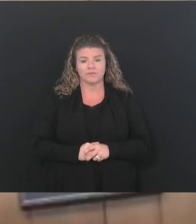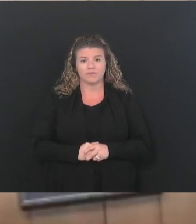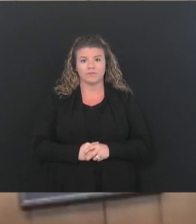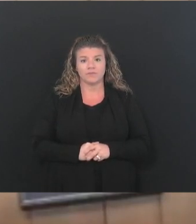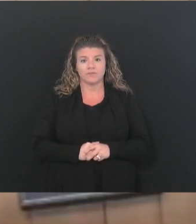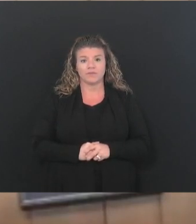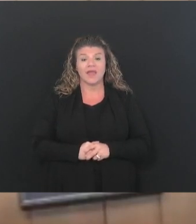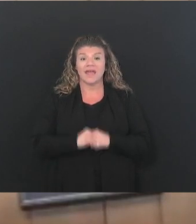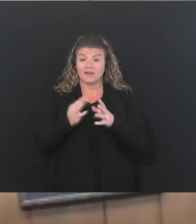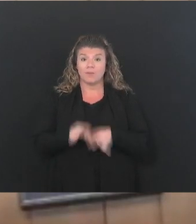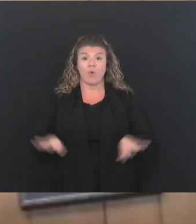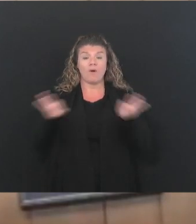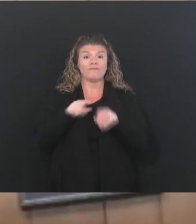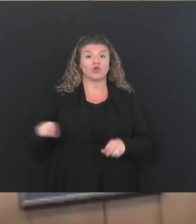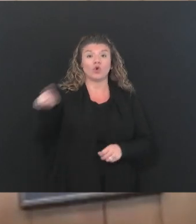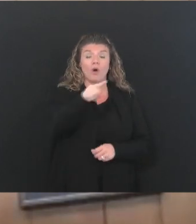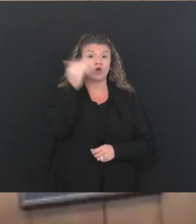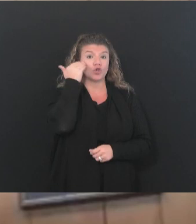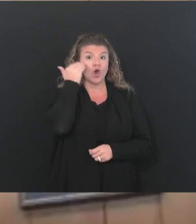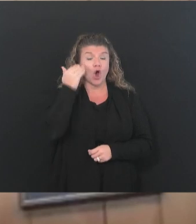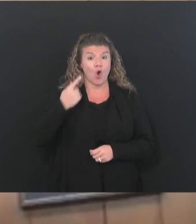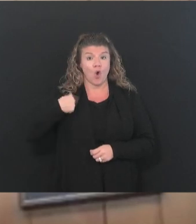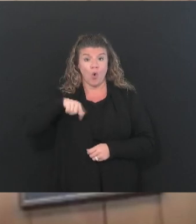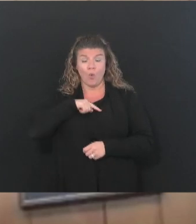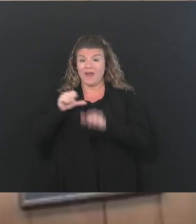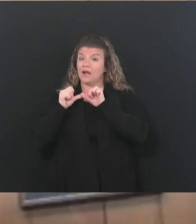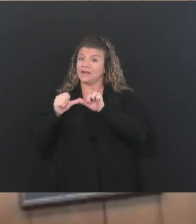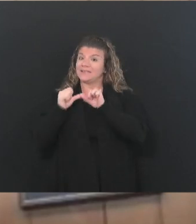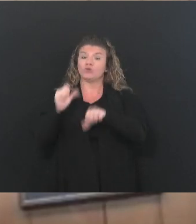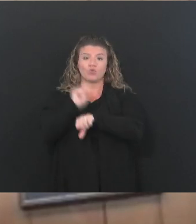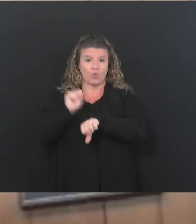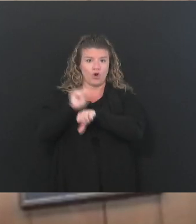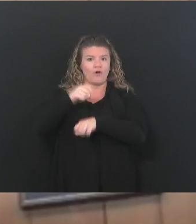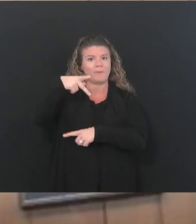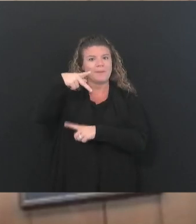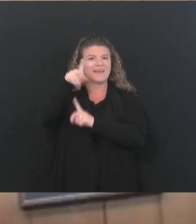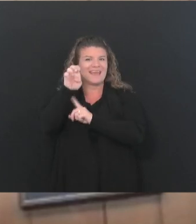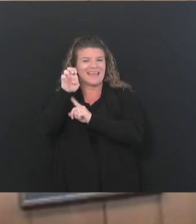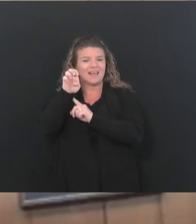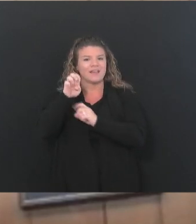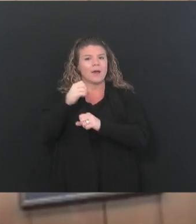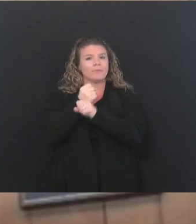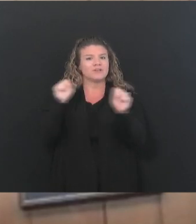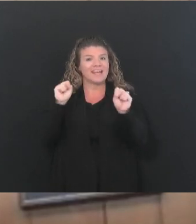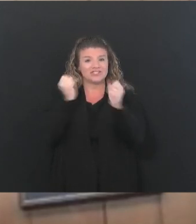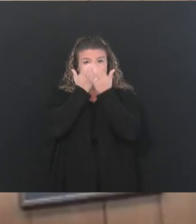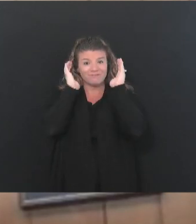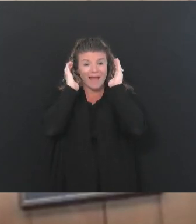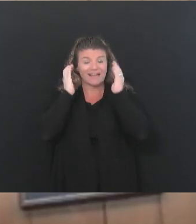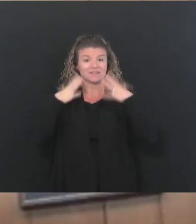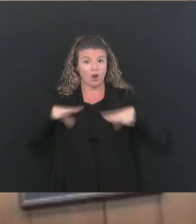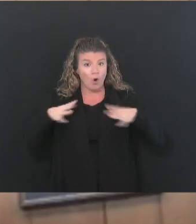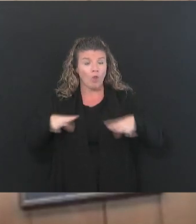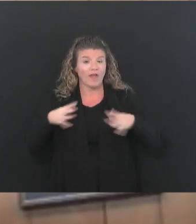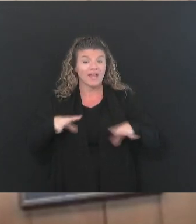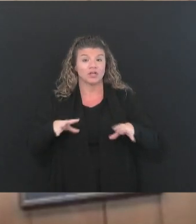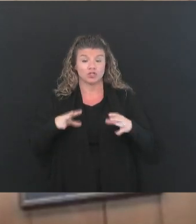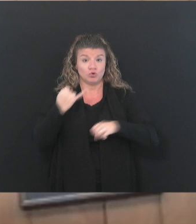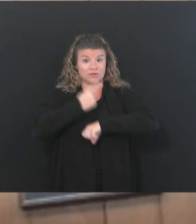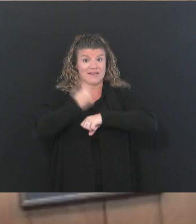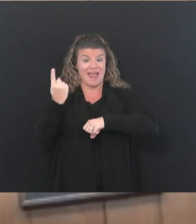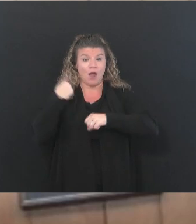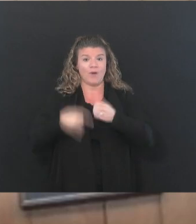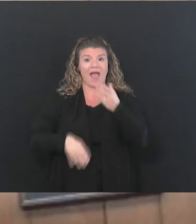work methods to help improve our PPE posture. One of the things that started today at Charleston Area Medical